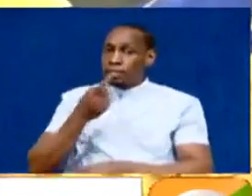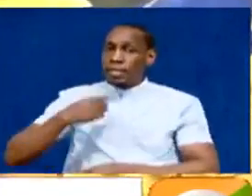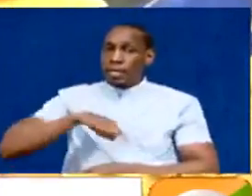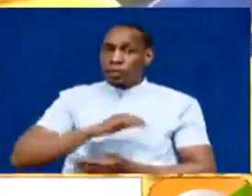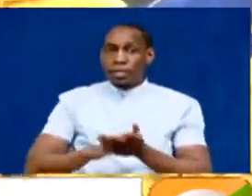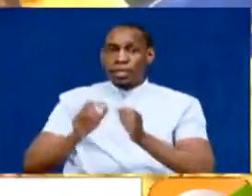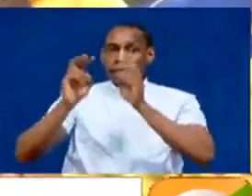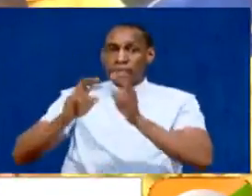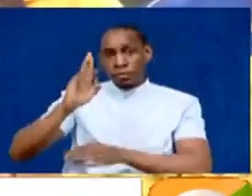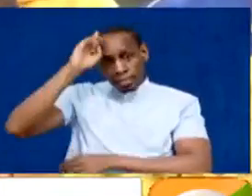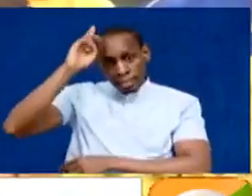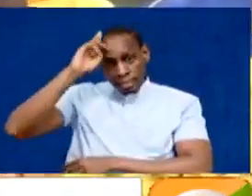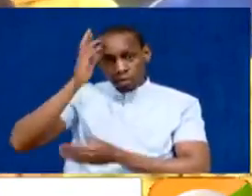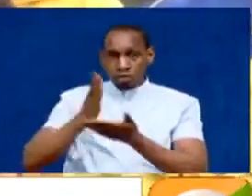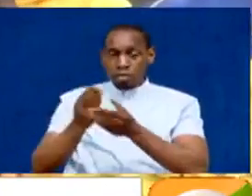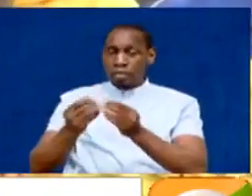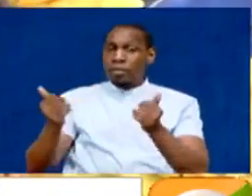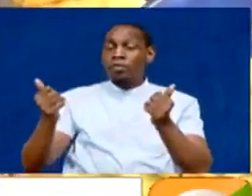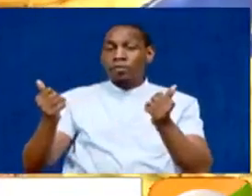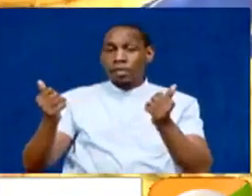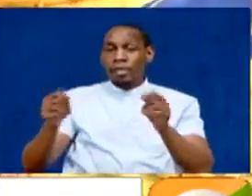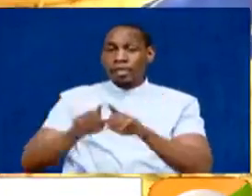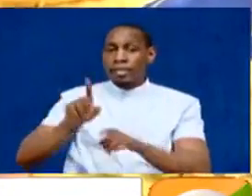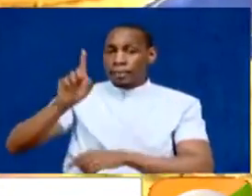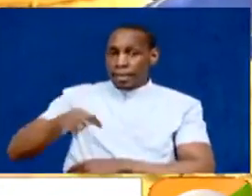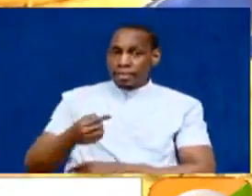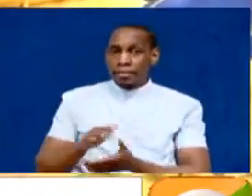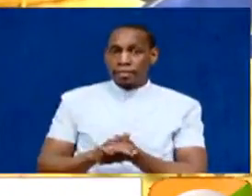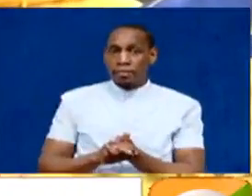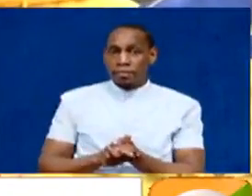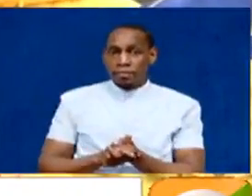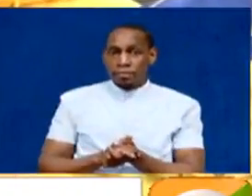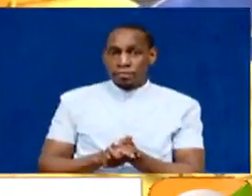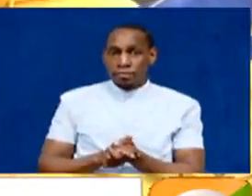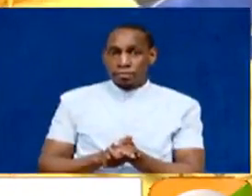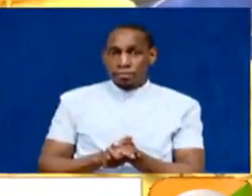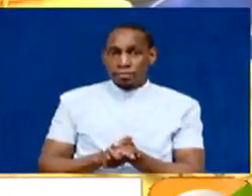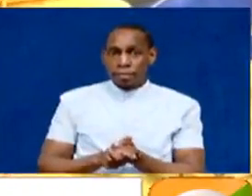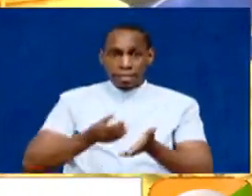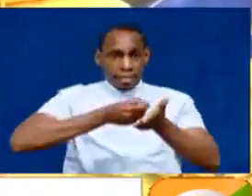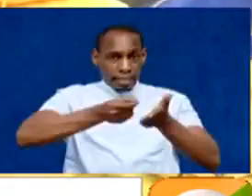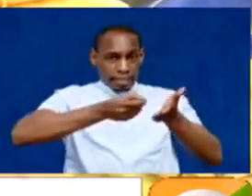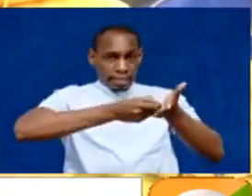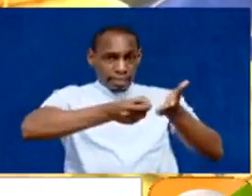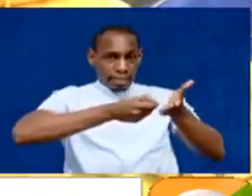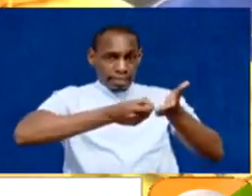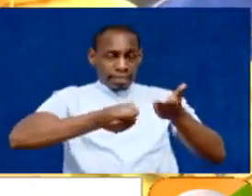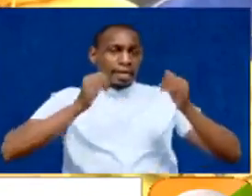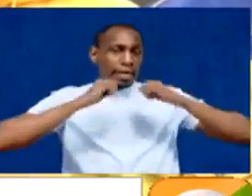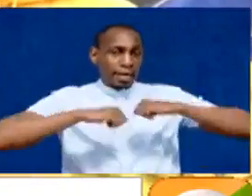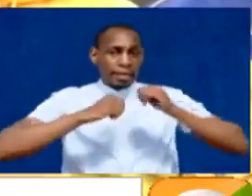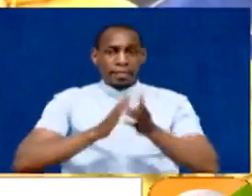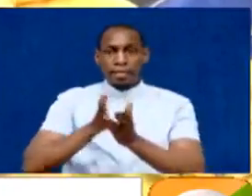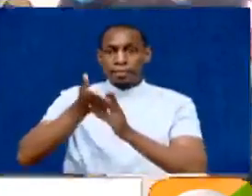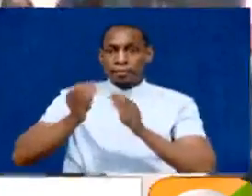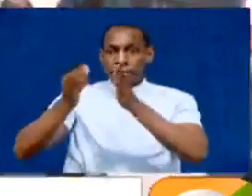that the issues of Nyandarua will be addressed. They must write somewhere agreement between